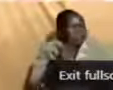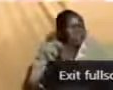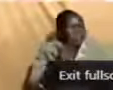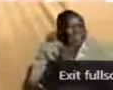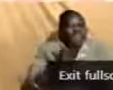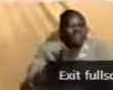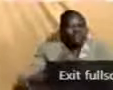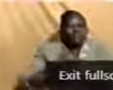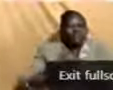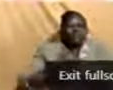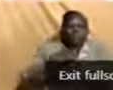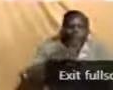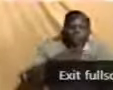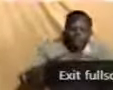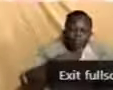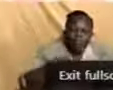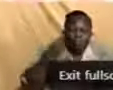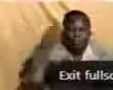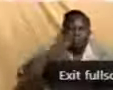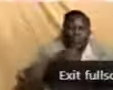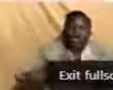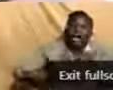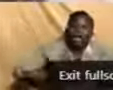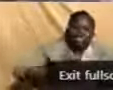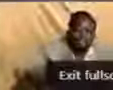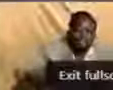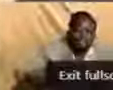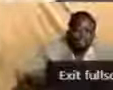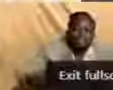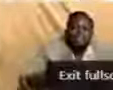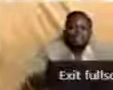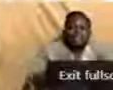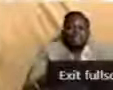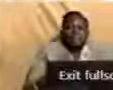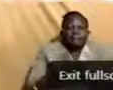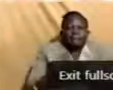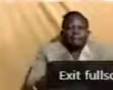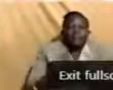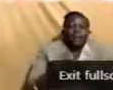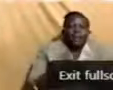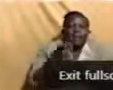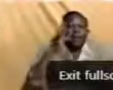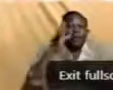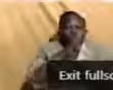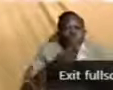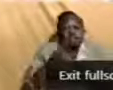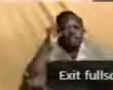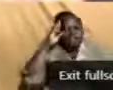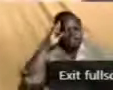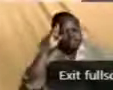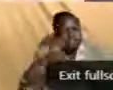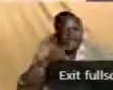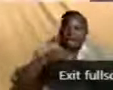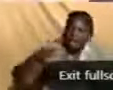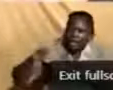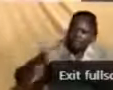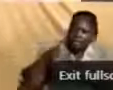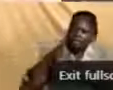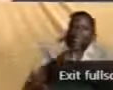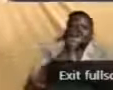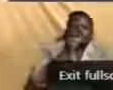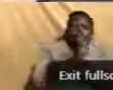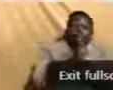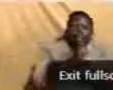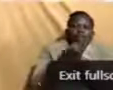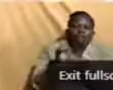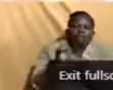president for actions that he undertakes or omissions outside his functions of